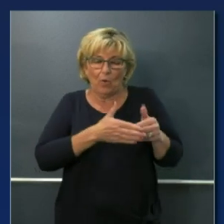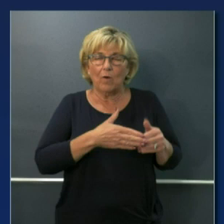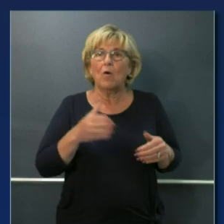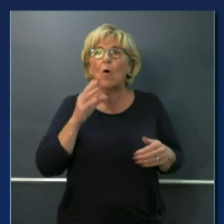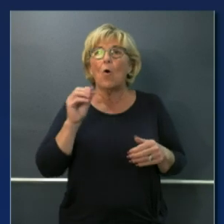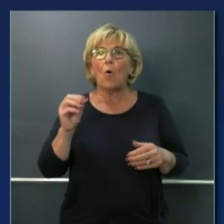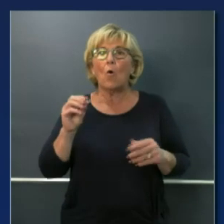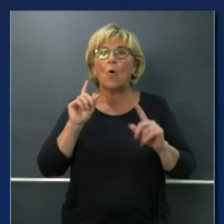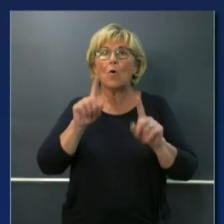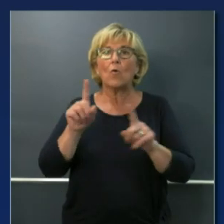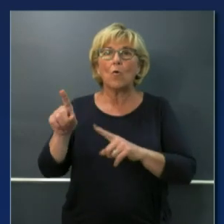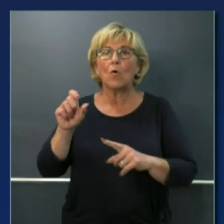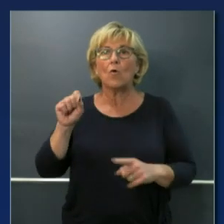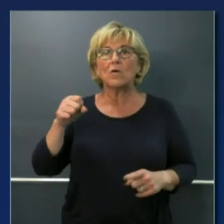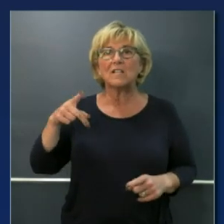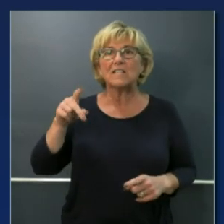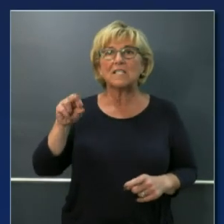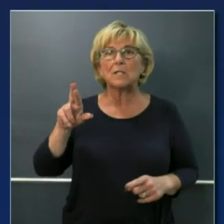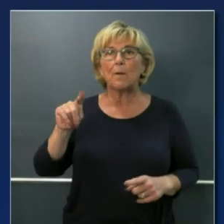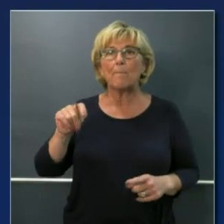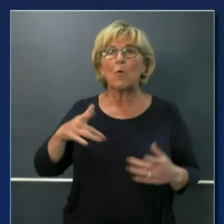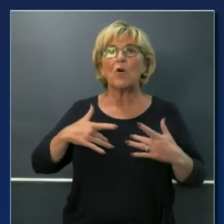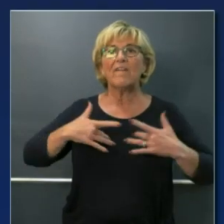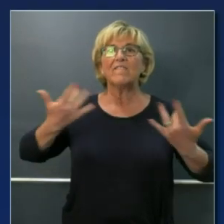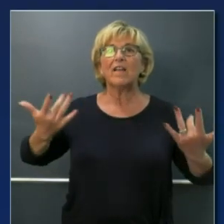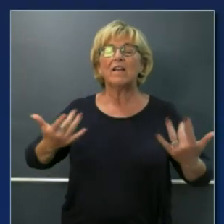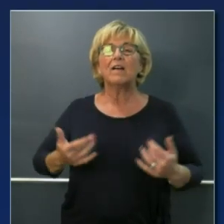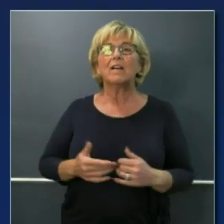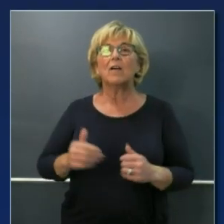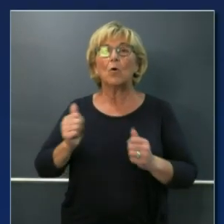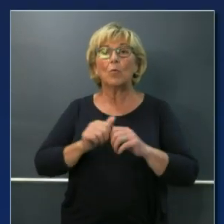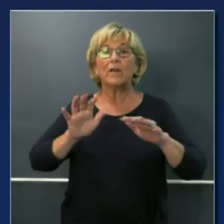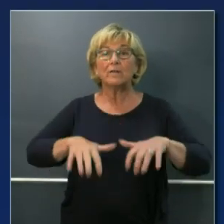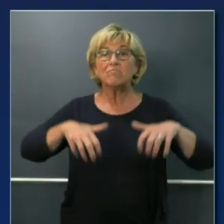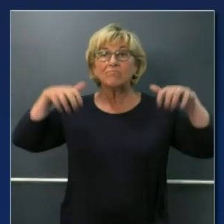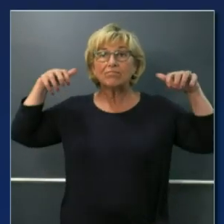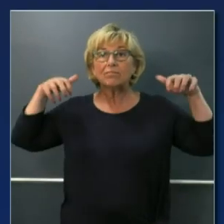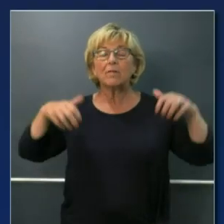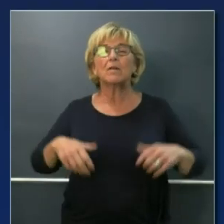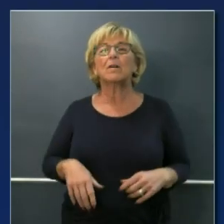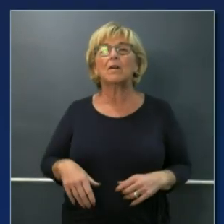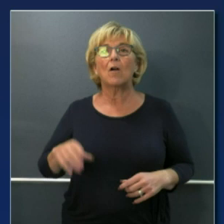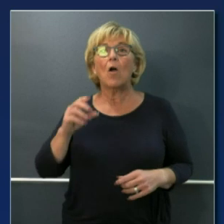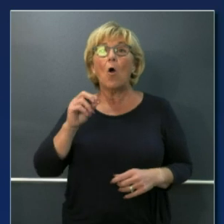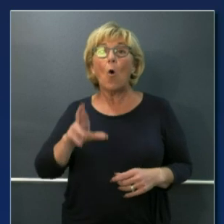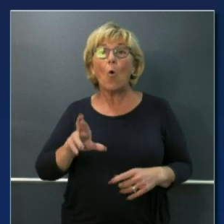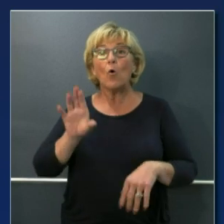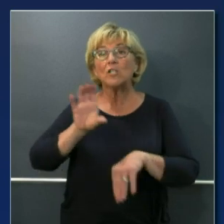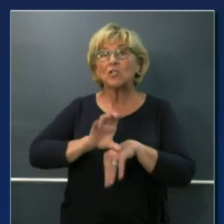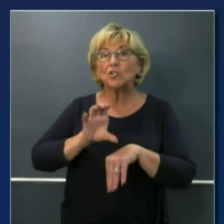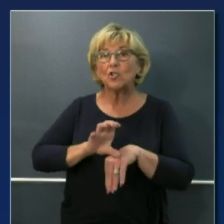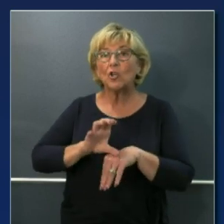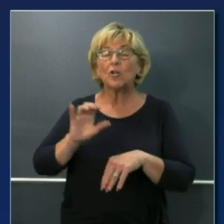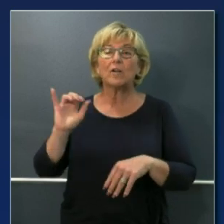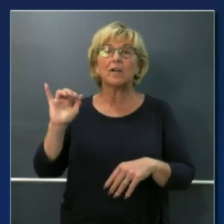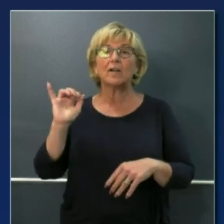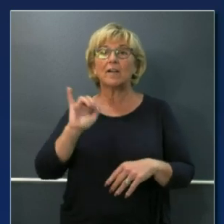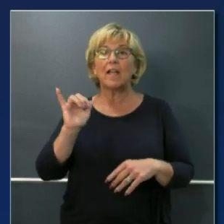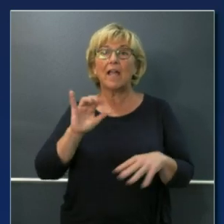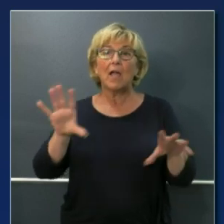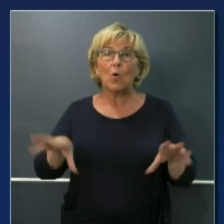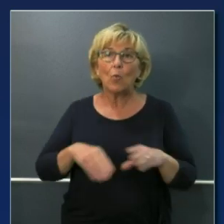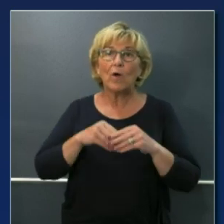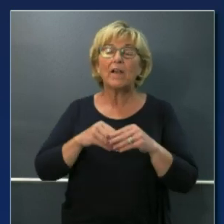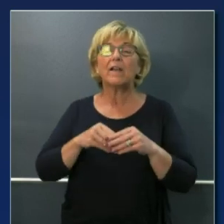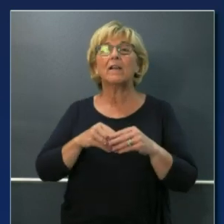sporting events without live audiences. Other things that fall into this space are in-person religious services like churches and weddings.